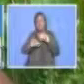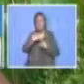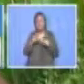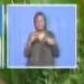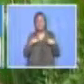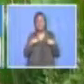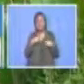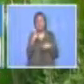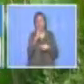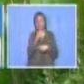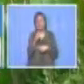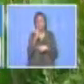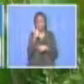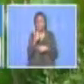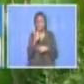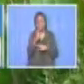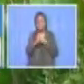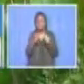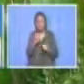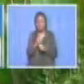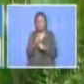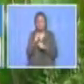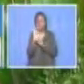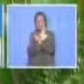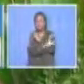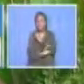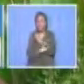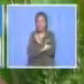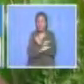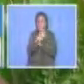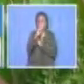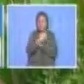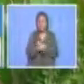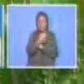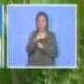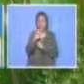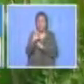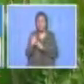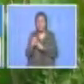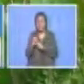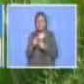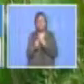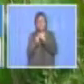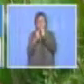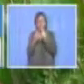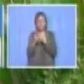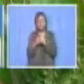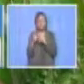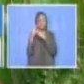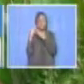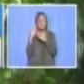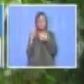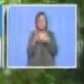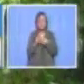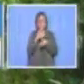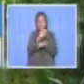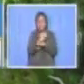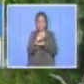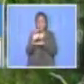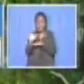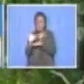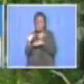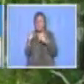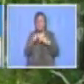have one of the three varieties of Caribbean pine that's indigenous to the Bahamas, and also Texas Islands also has the species as well. As